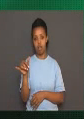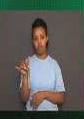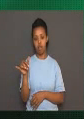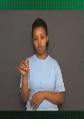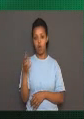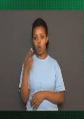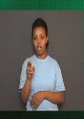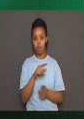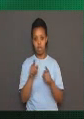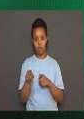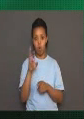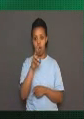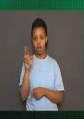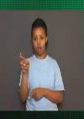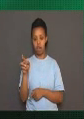RRYY or